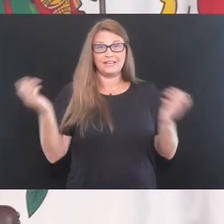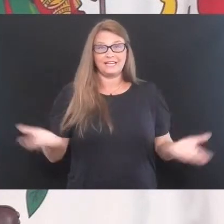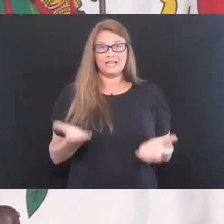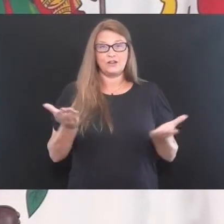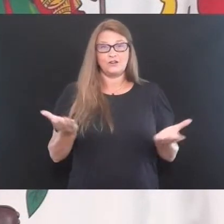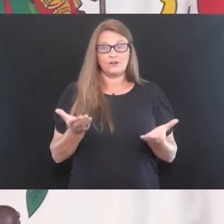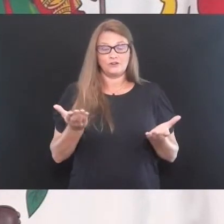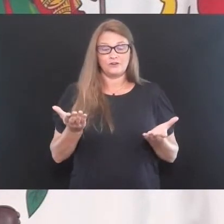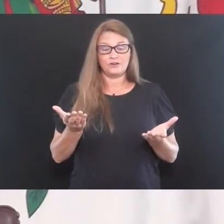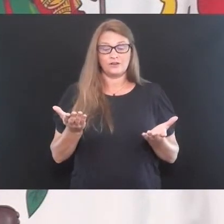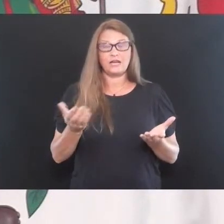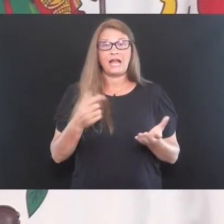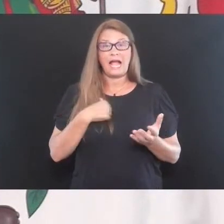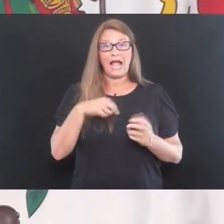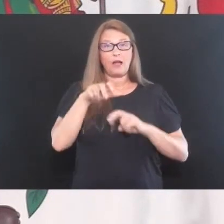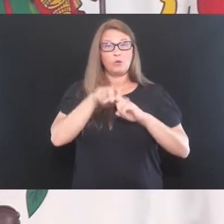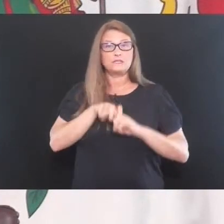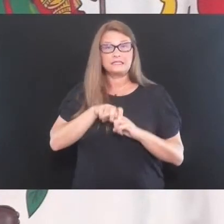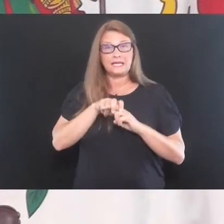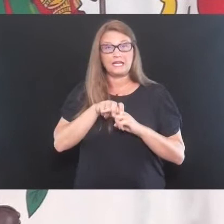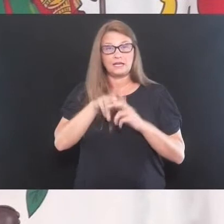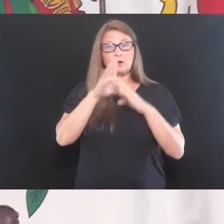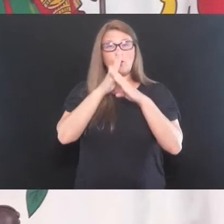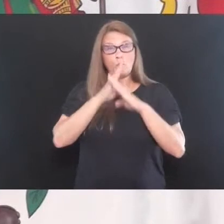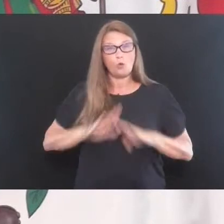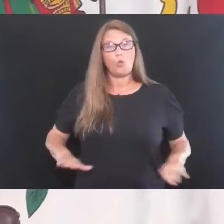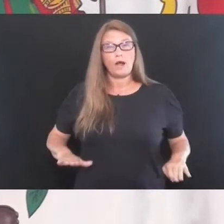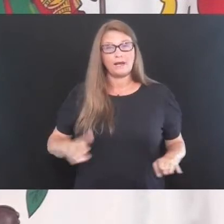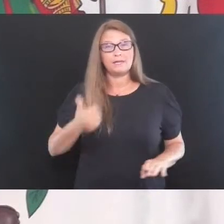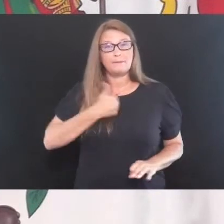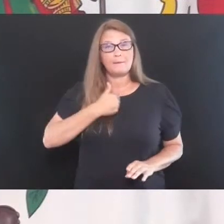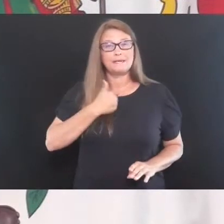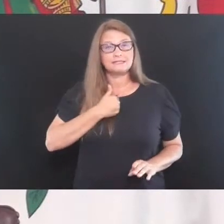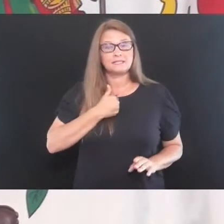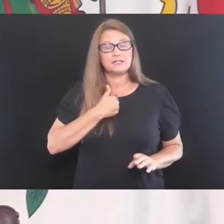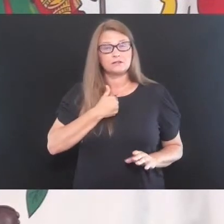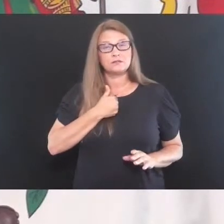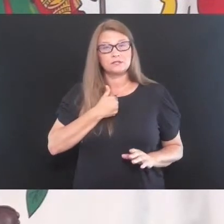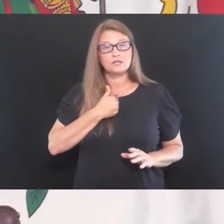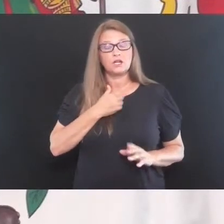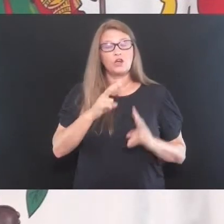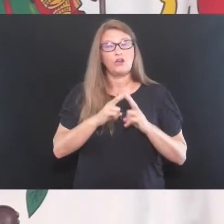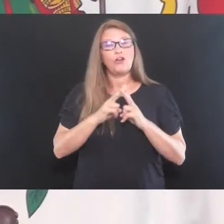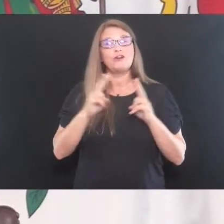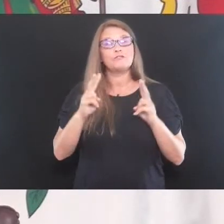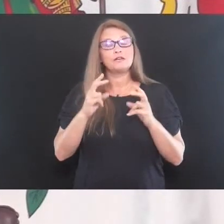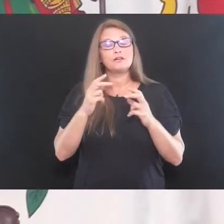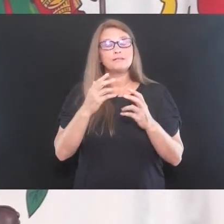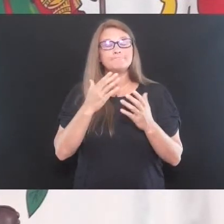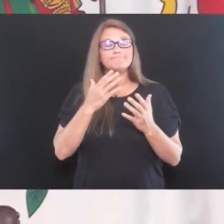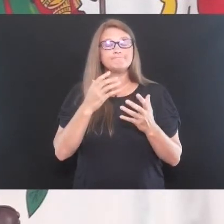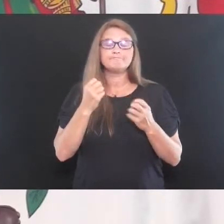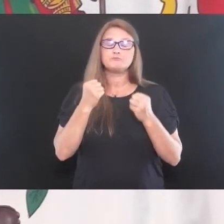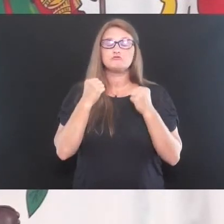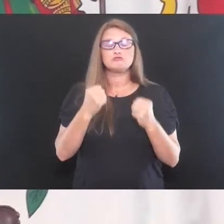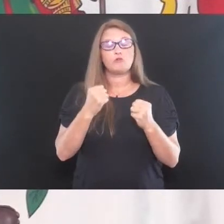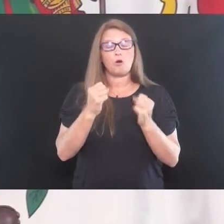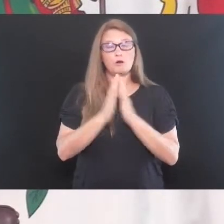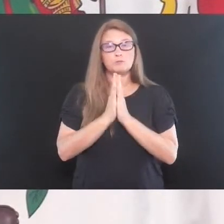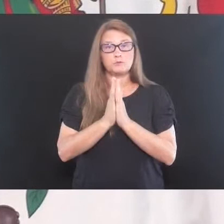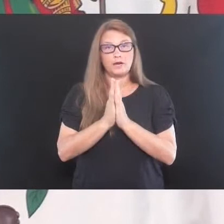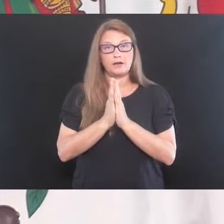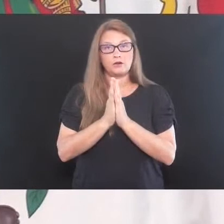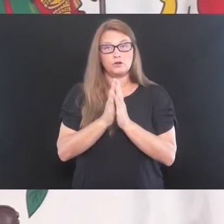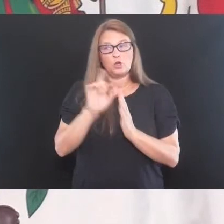I'll sit quietly by myself and say a very detailed prayer, because we need him to